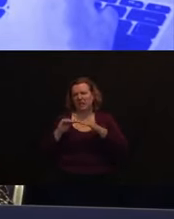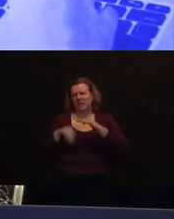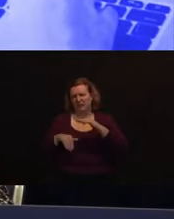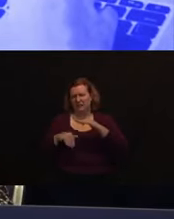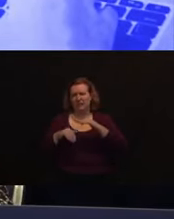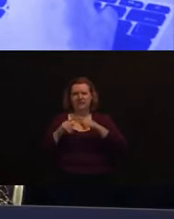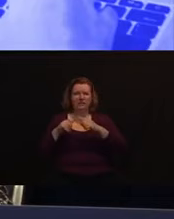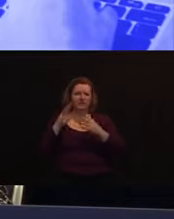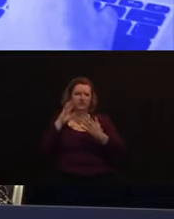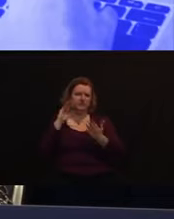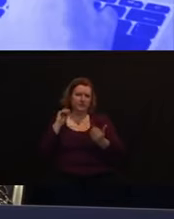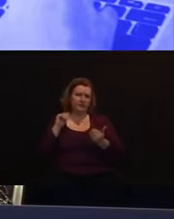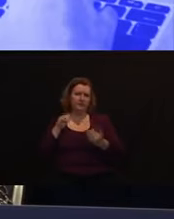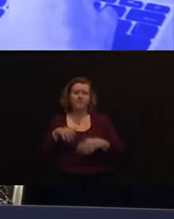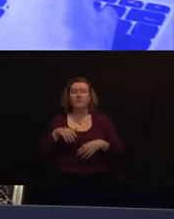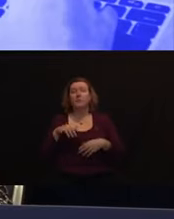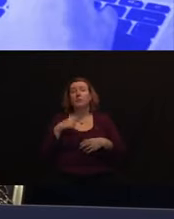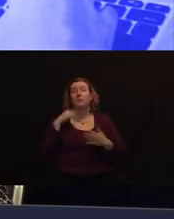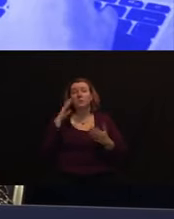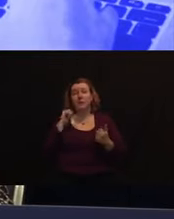are expecting